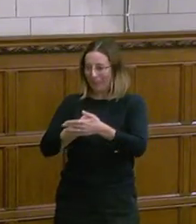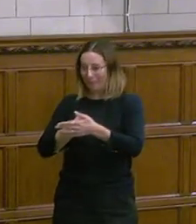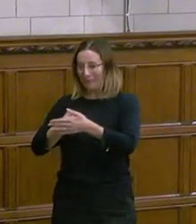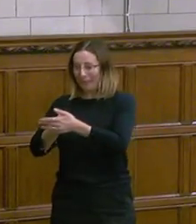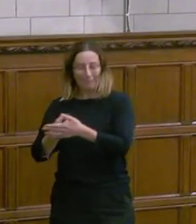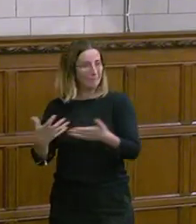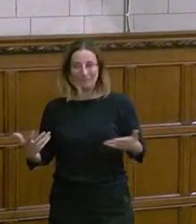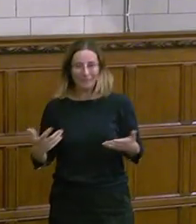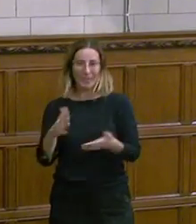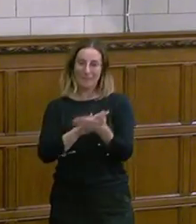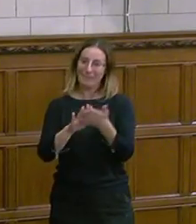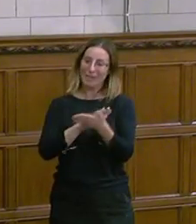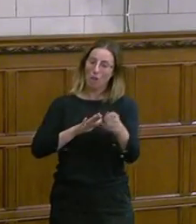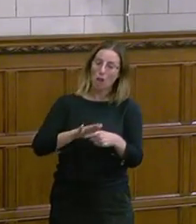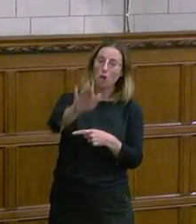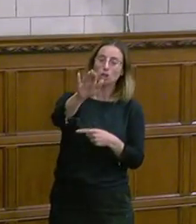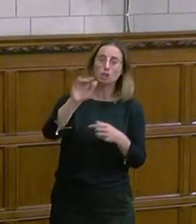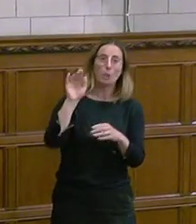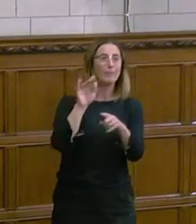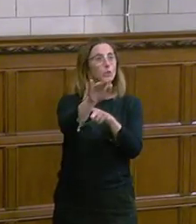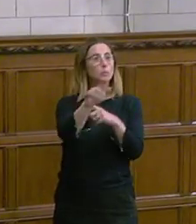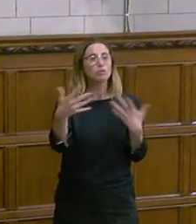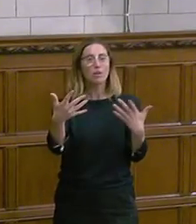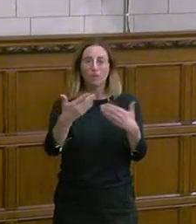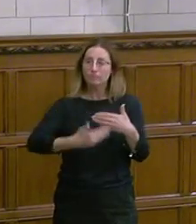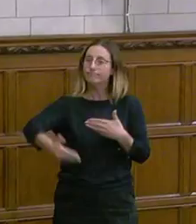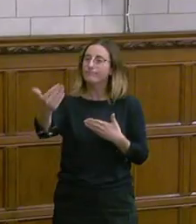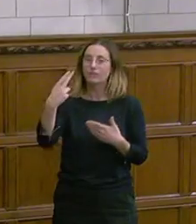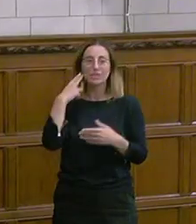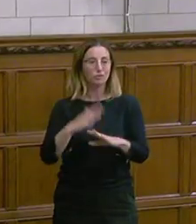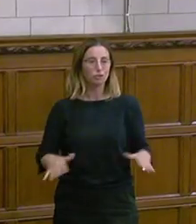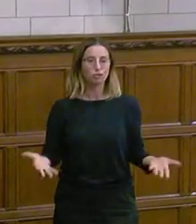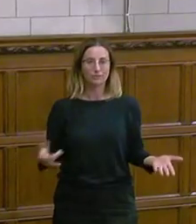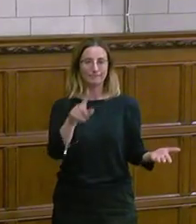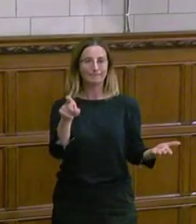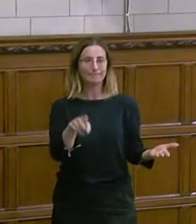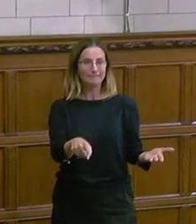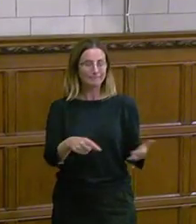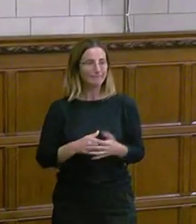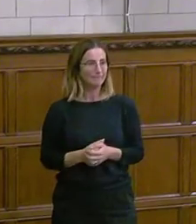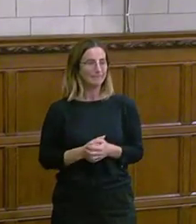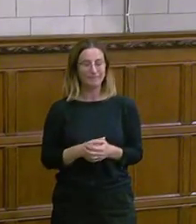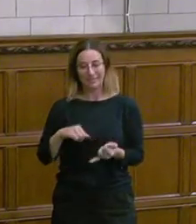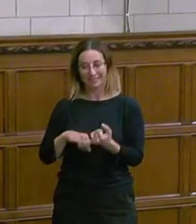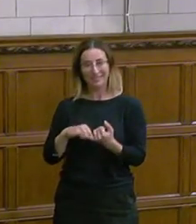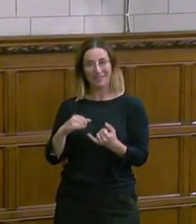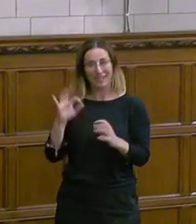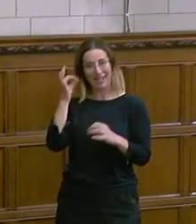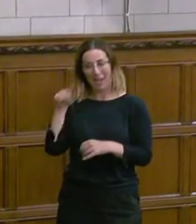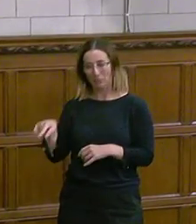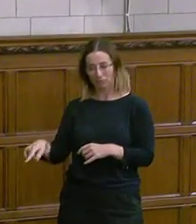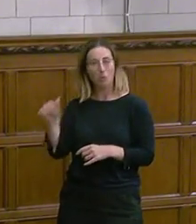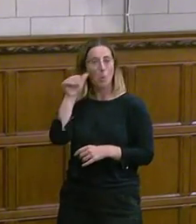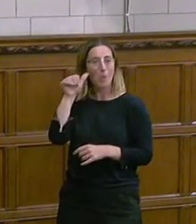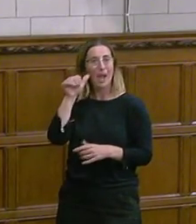the long-term future of deaf children. I've raised these concerns with Suffolk County Council, who are aware of the problem. They